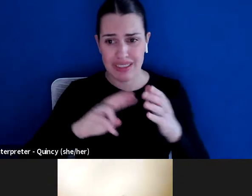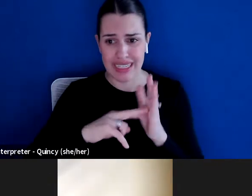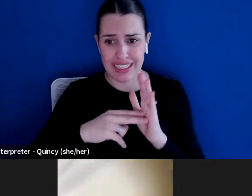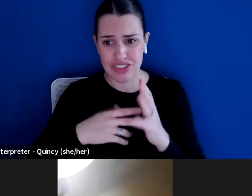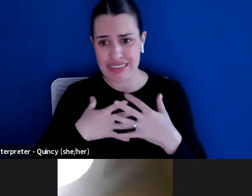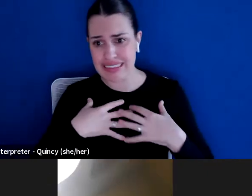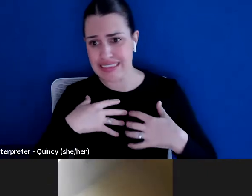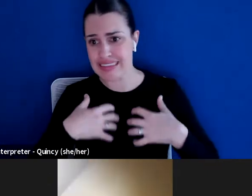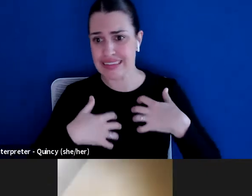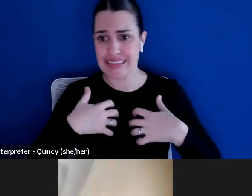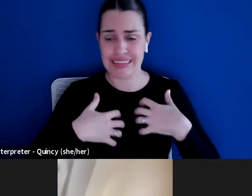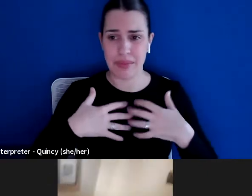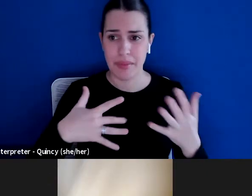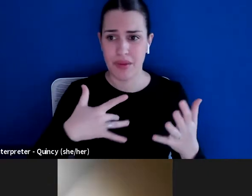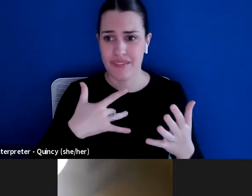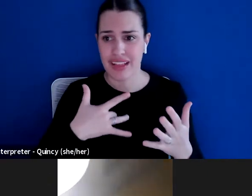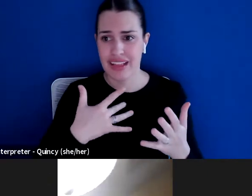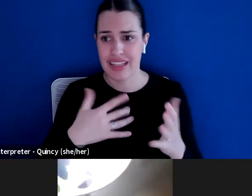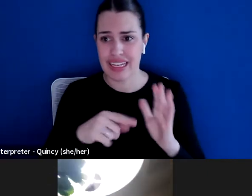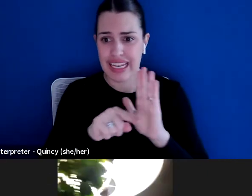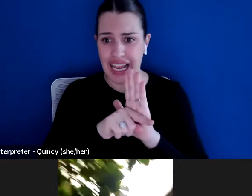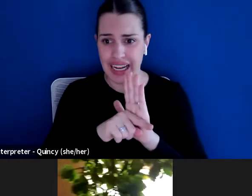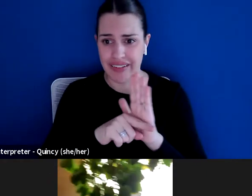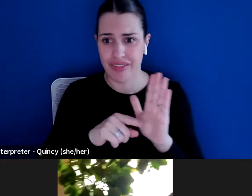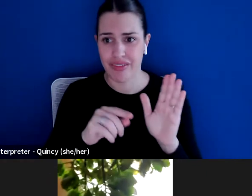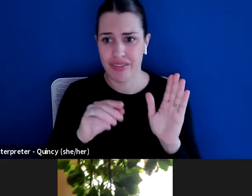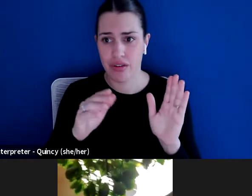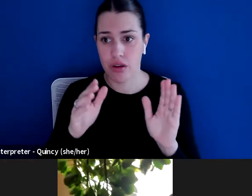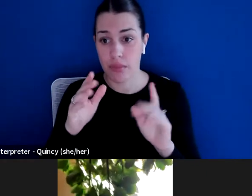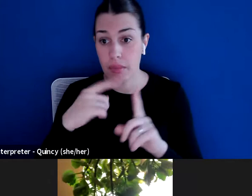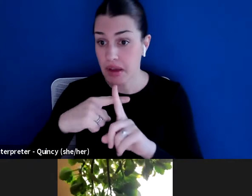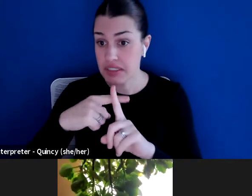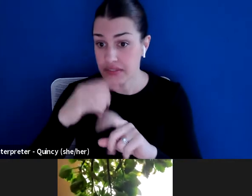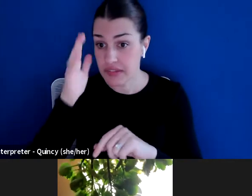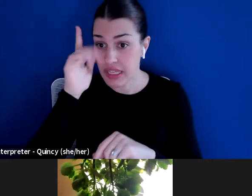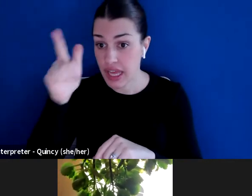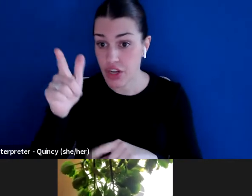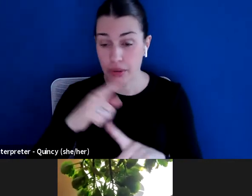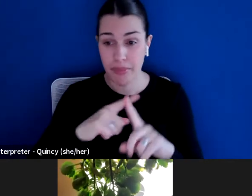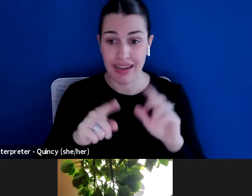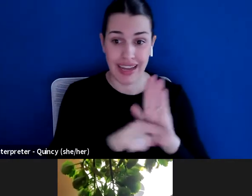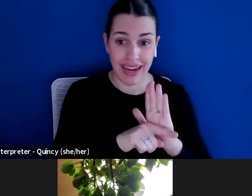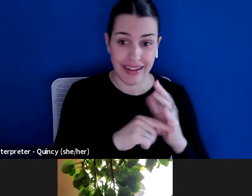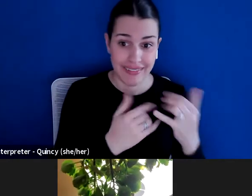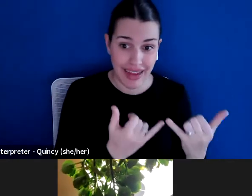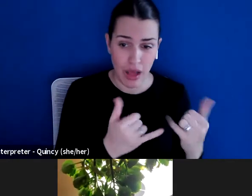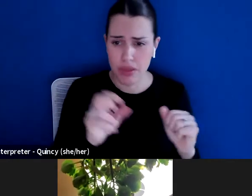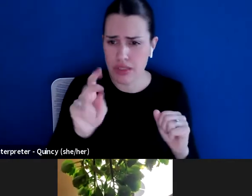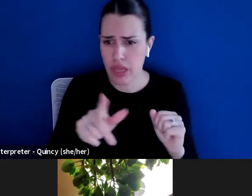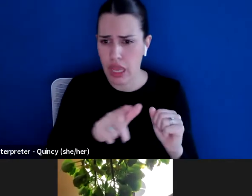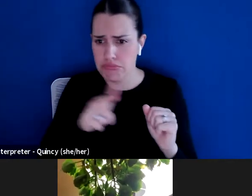Or, maybe you feel negatively about it now, but you'll feel positively later. You might kind of flip back and forth. It's okay to